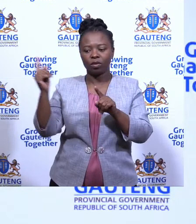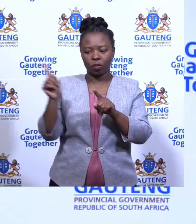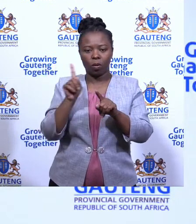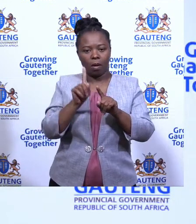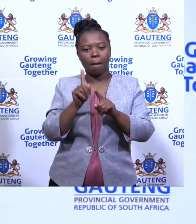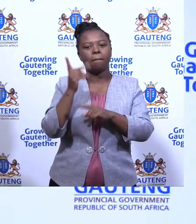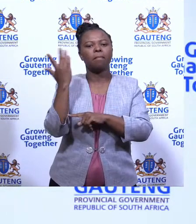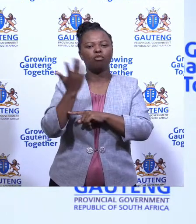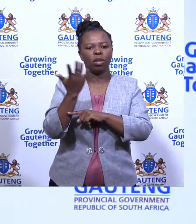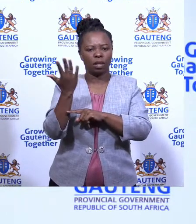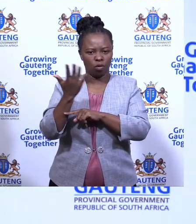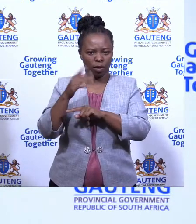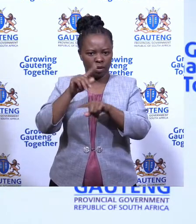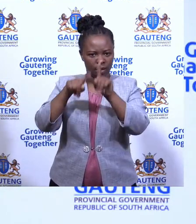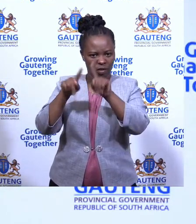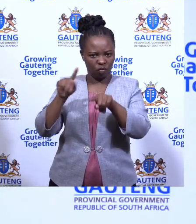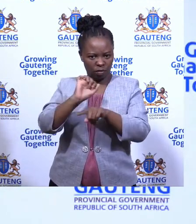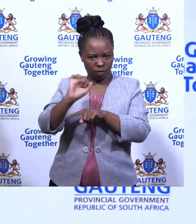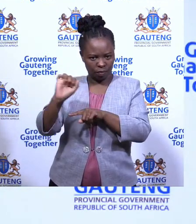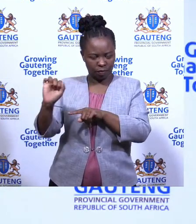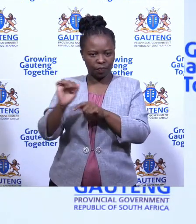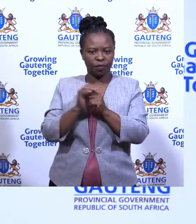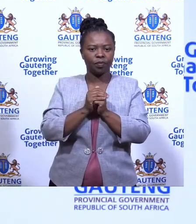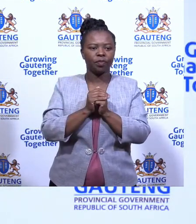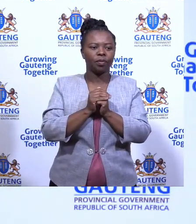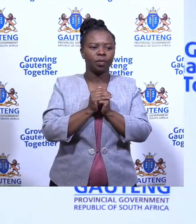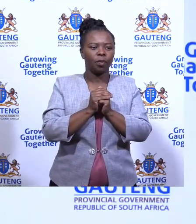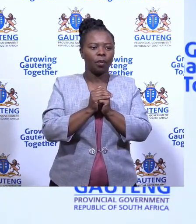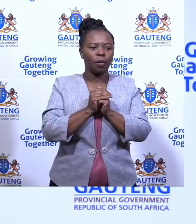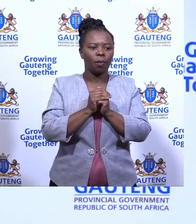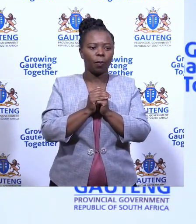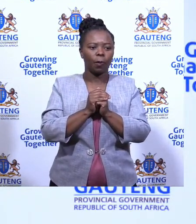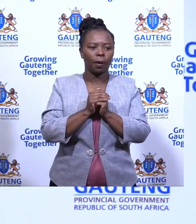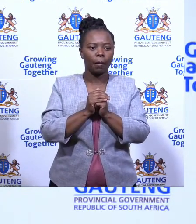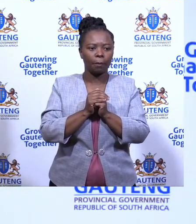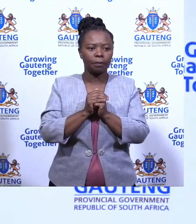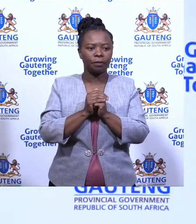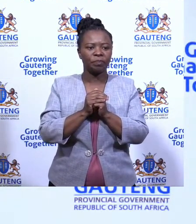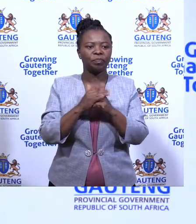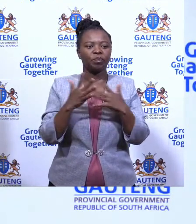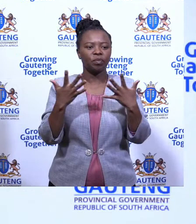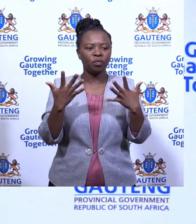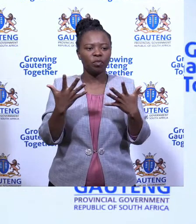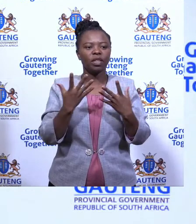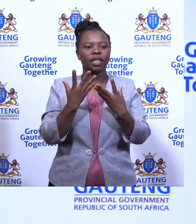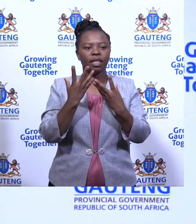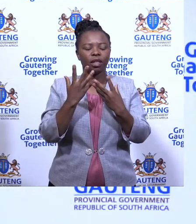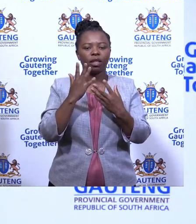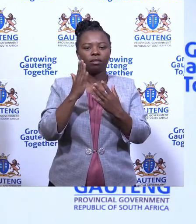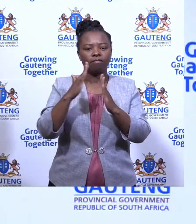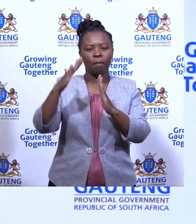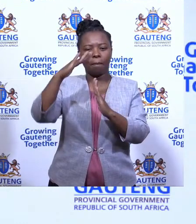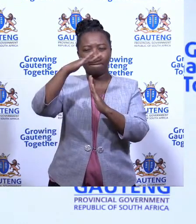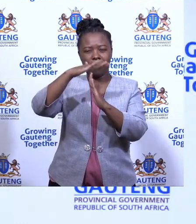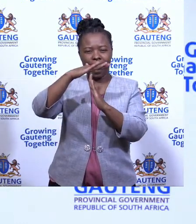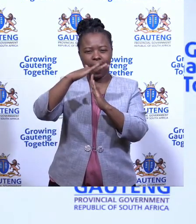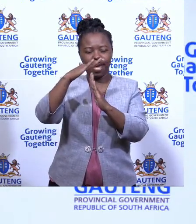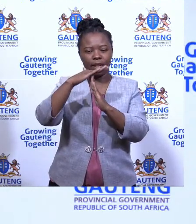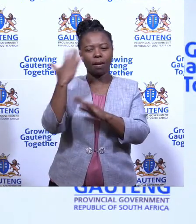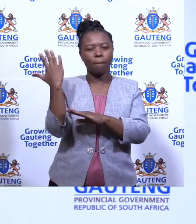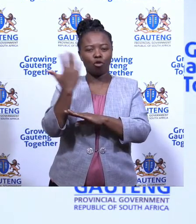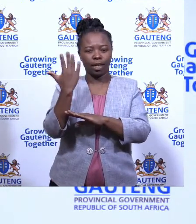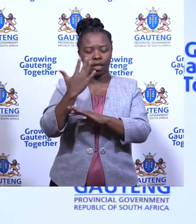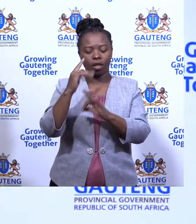present some insights. There will be 3 main presentations